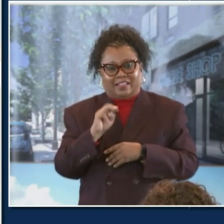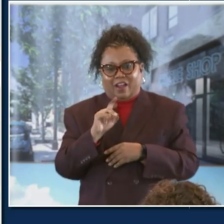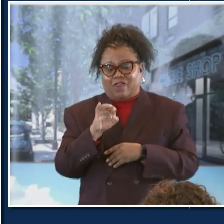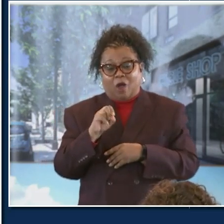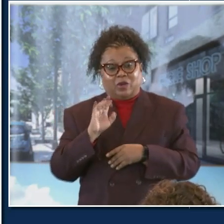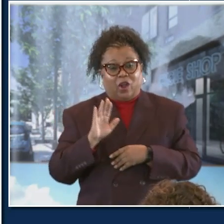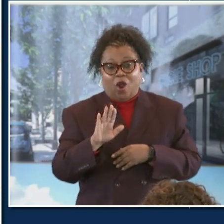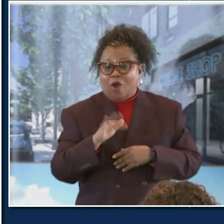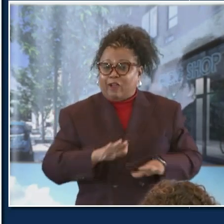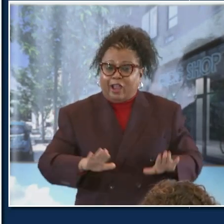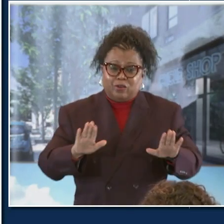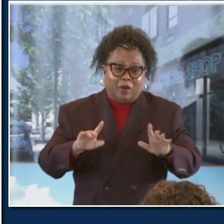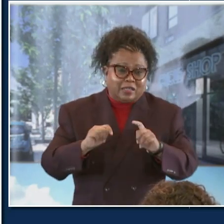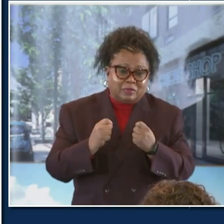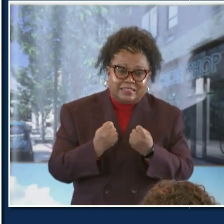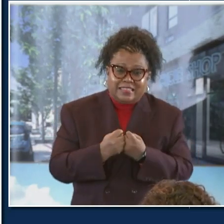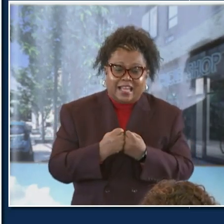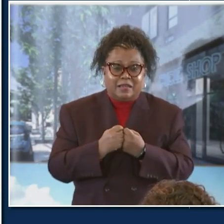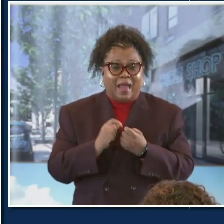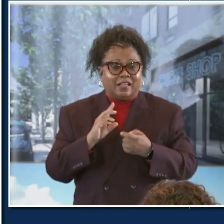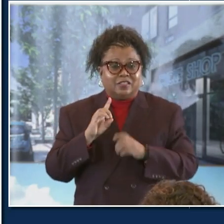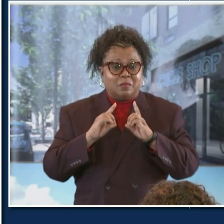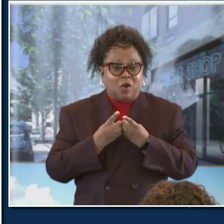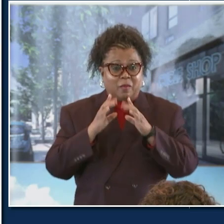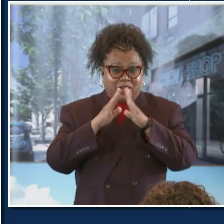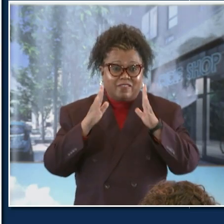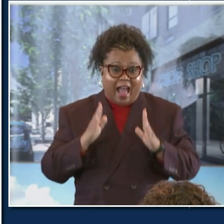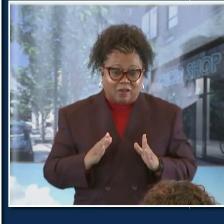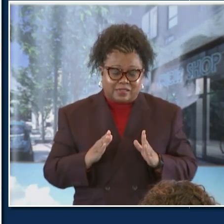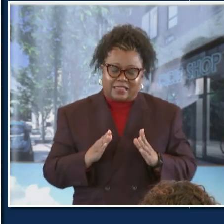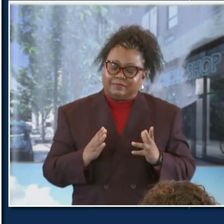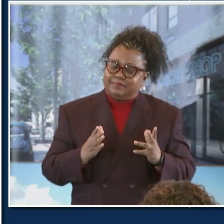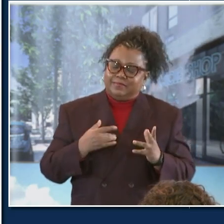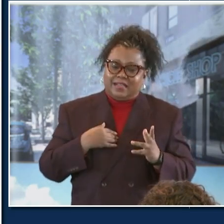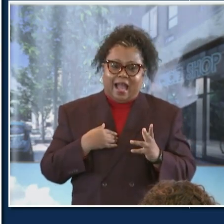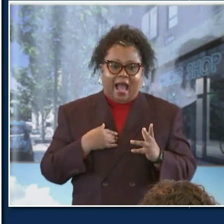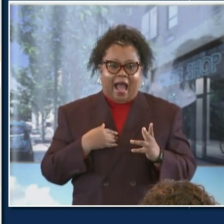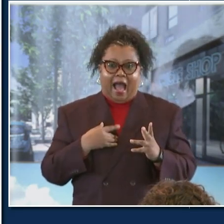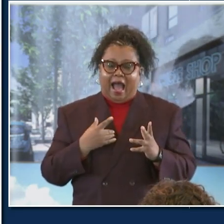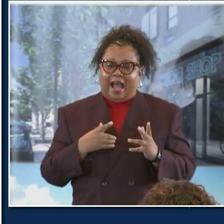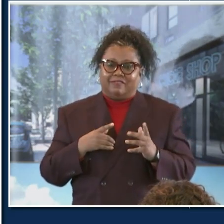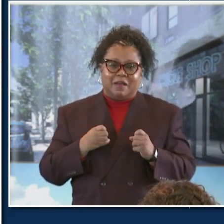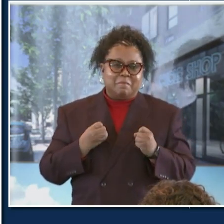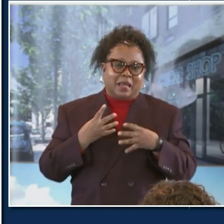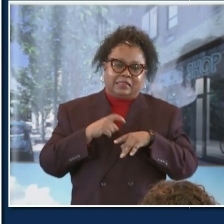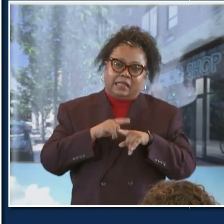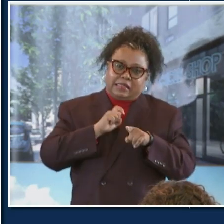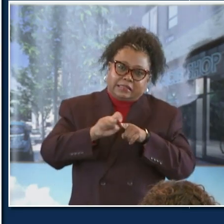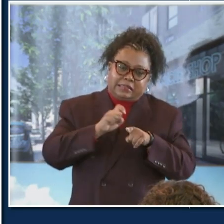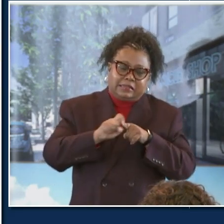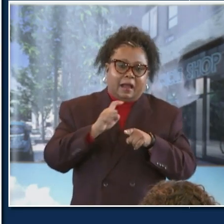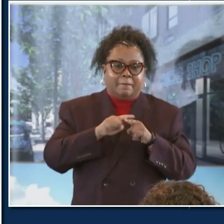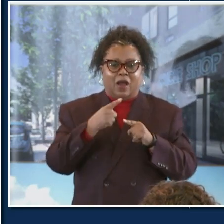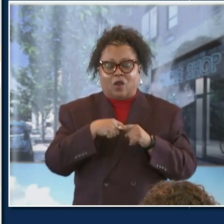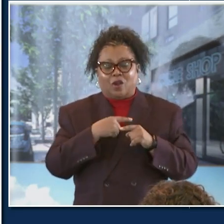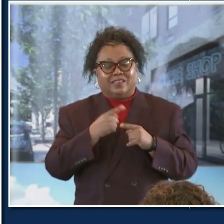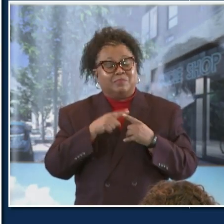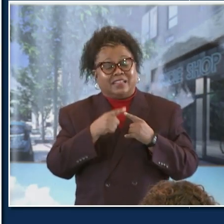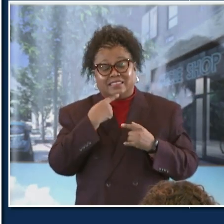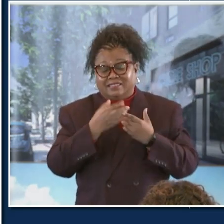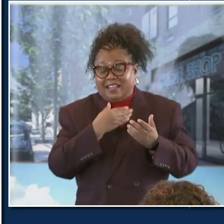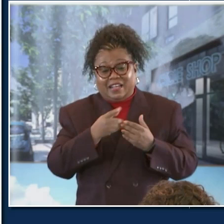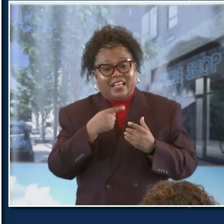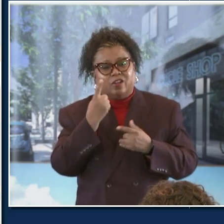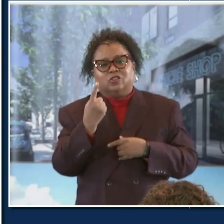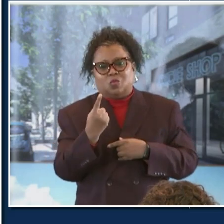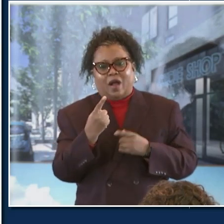and her incredible team at the Department of Housing. I've waxed on many, many times about her, but suffice it to say,